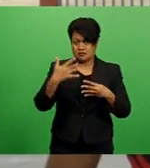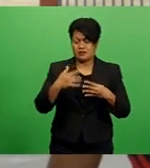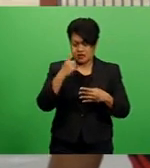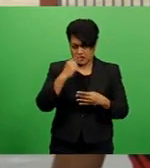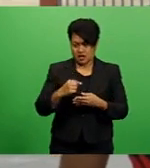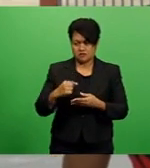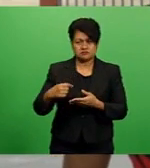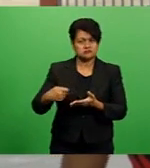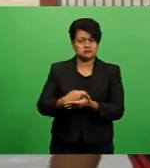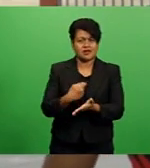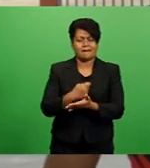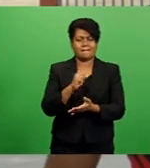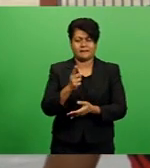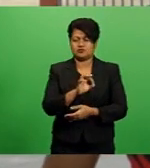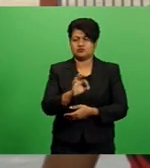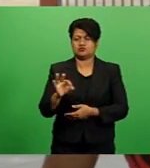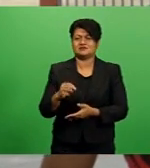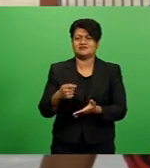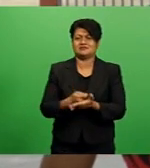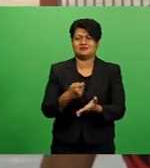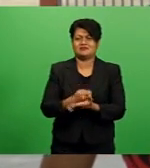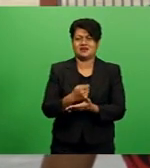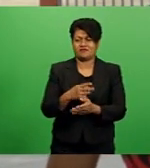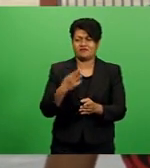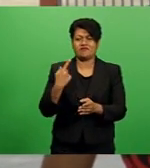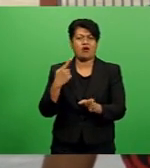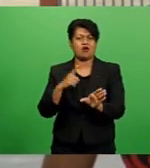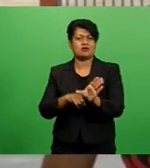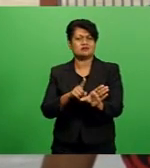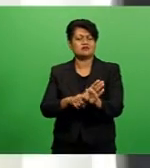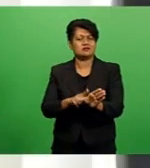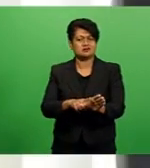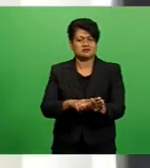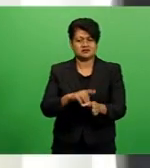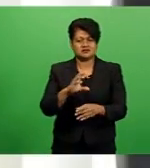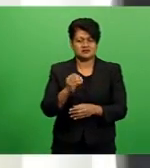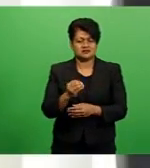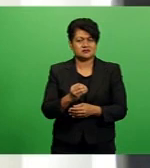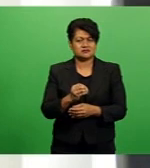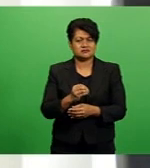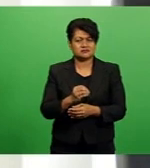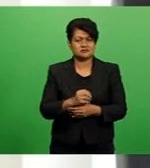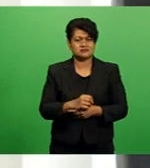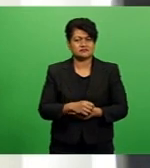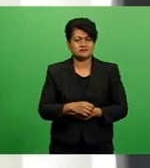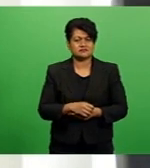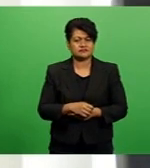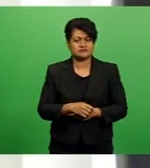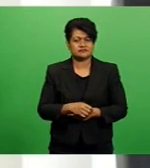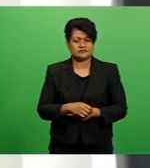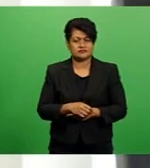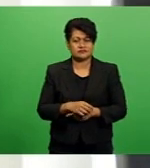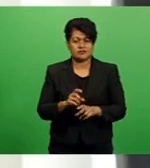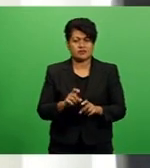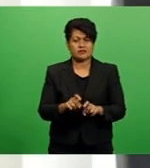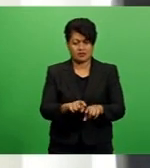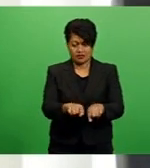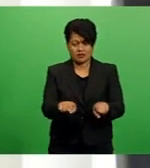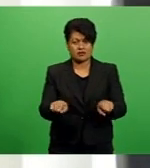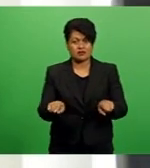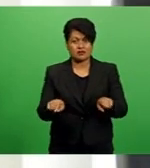owing for years. Some who live abroad also owe money to the councils. If it's a residential consumer who is